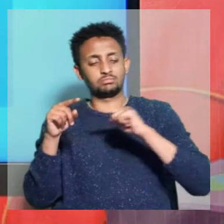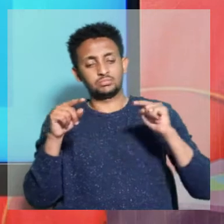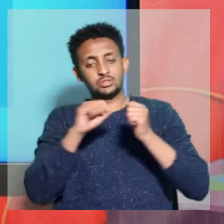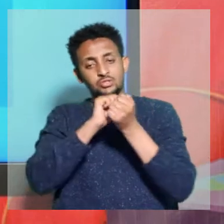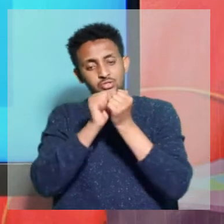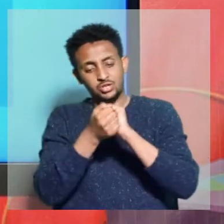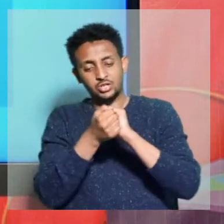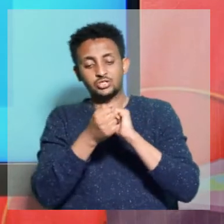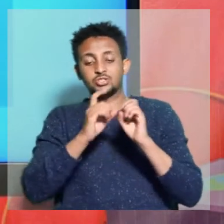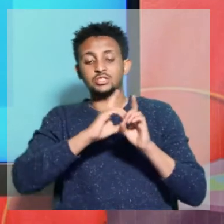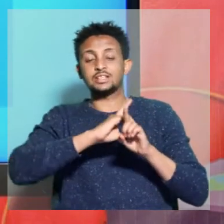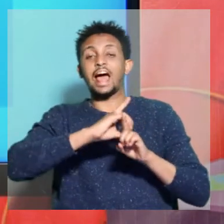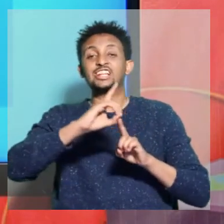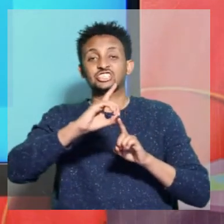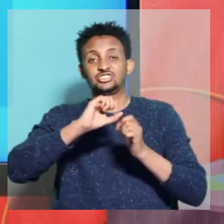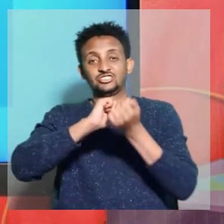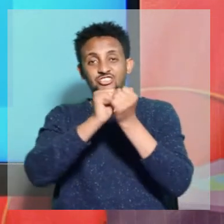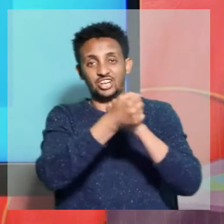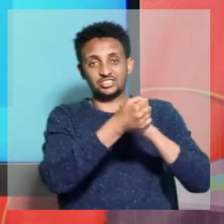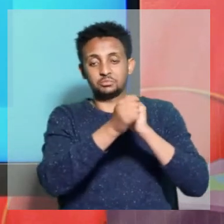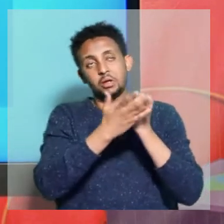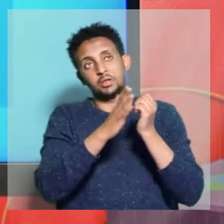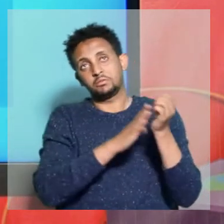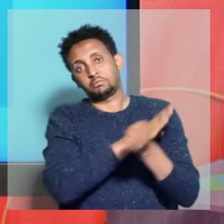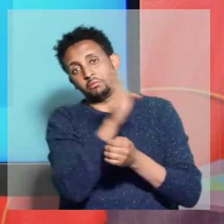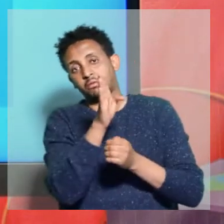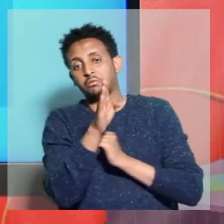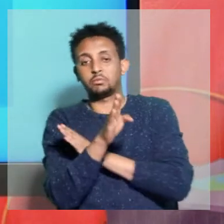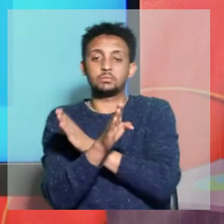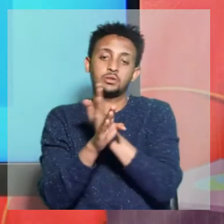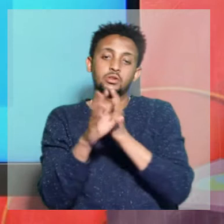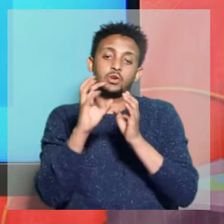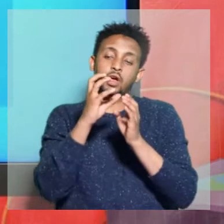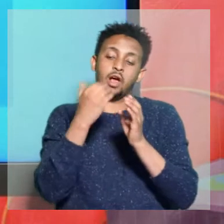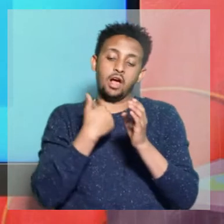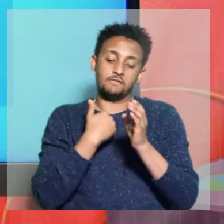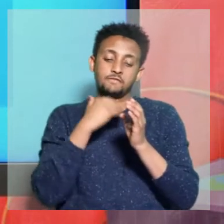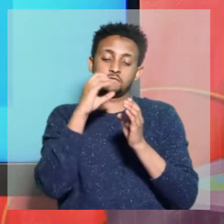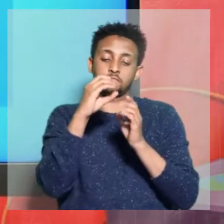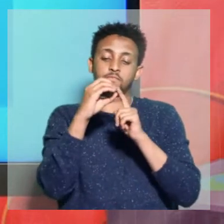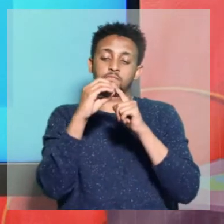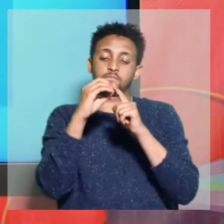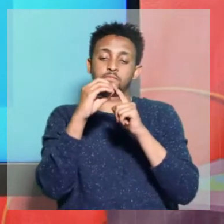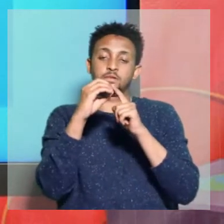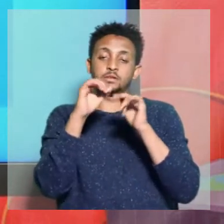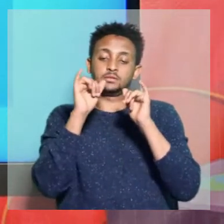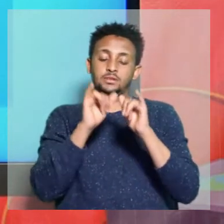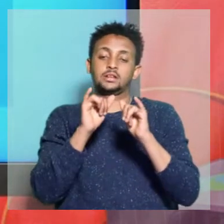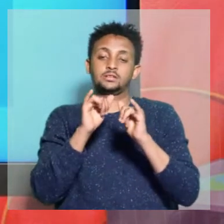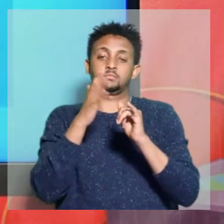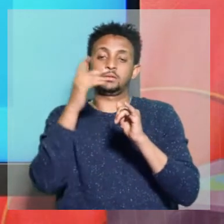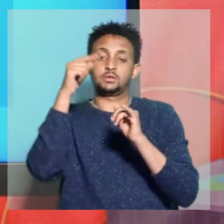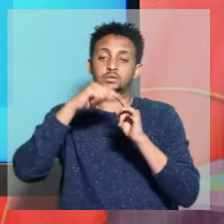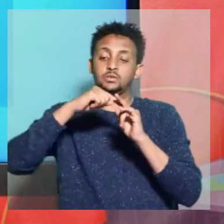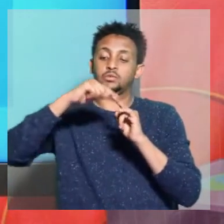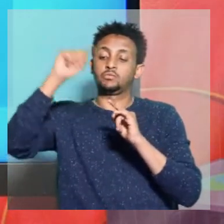changes its direction on the other way, and this object was having this it was at rest, it might